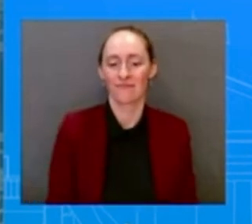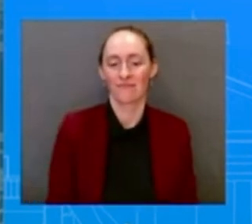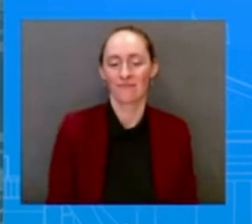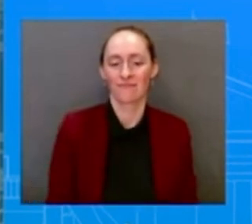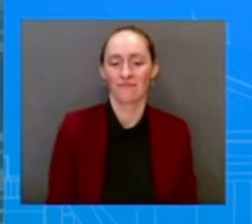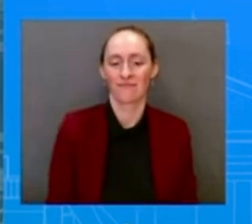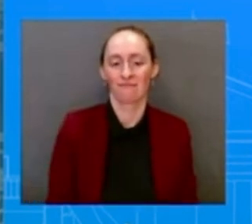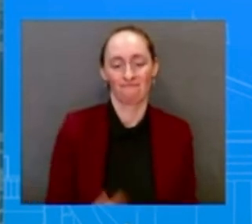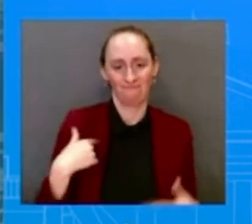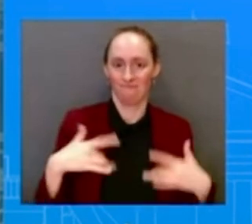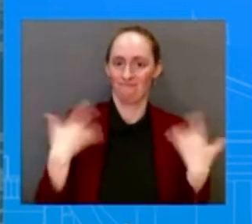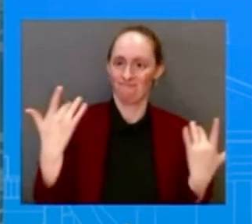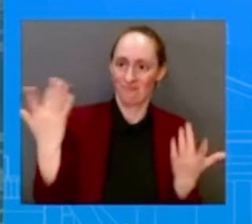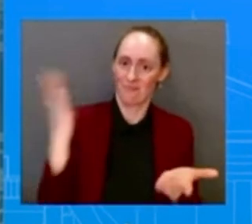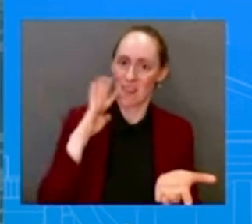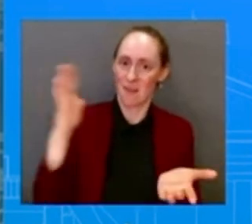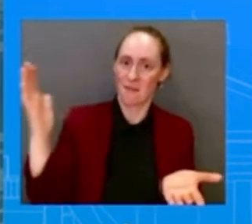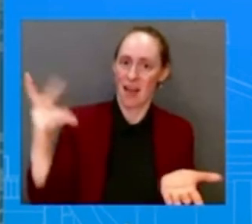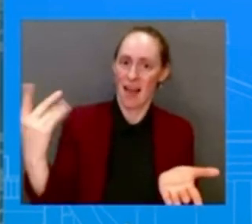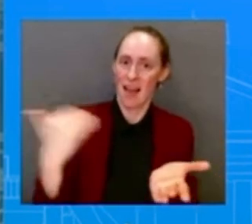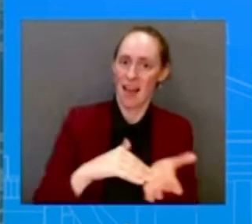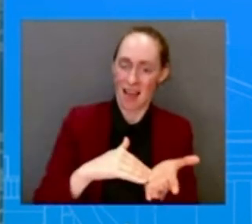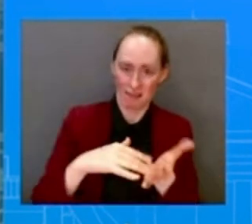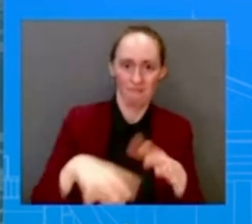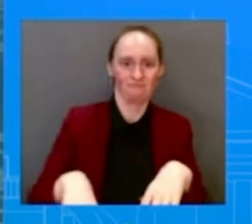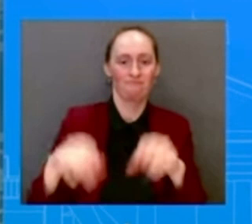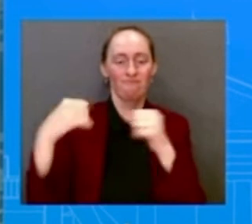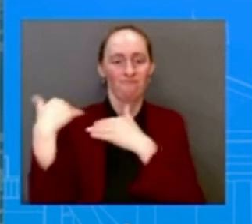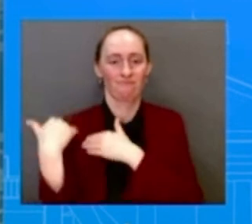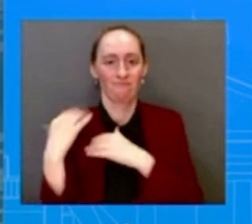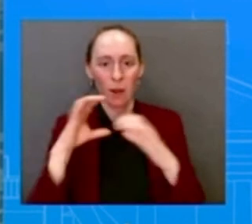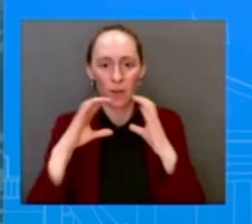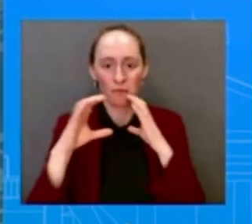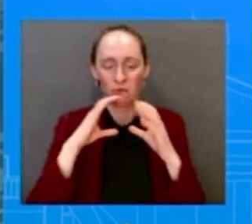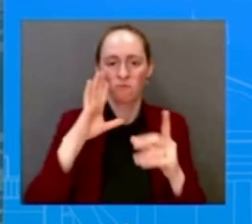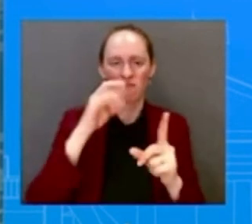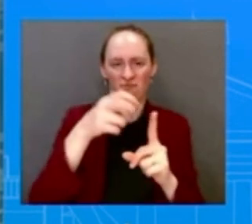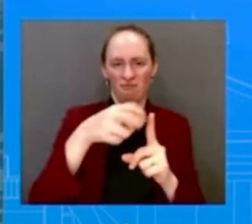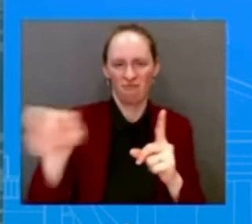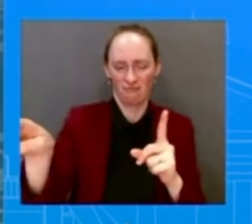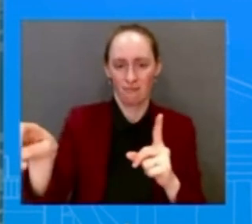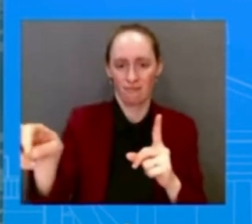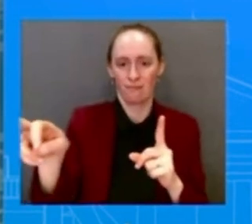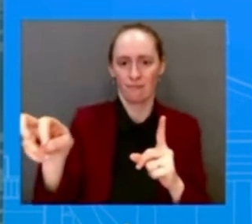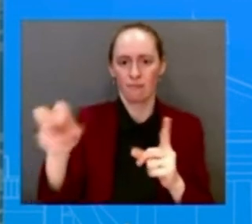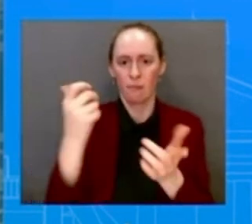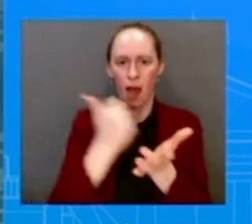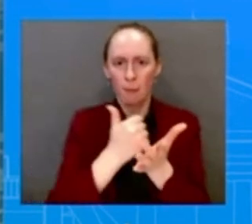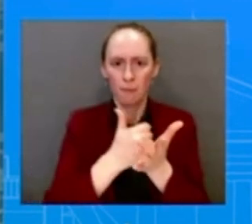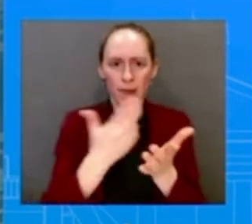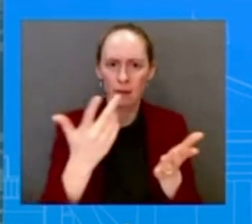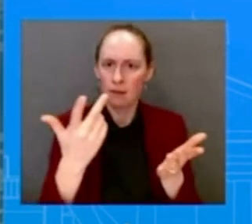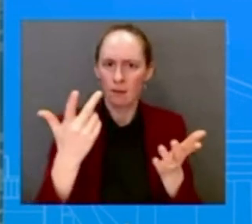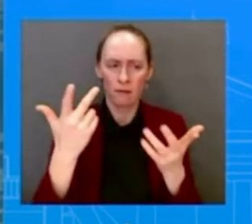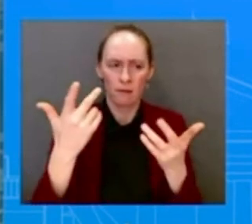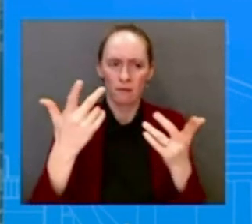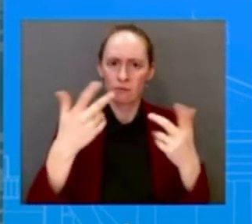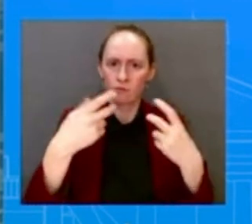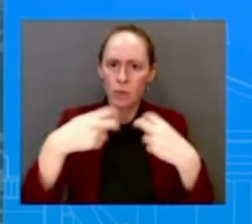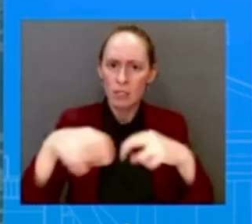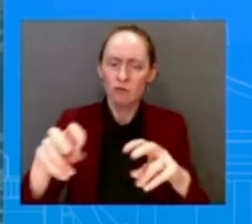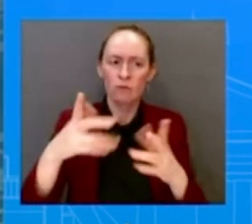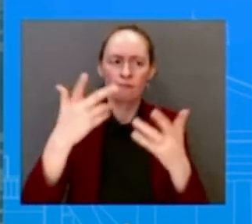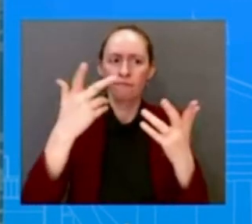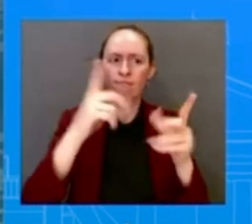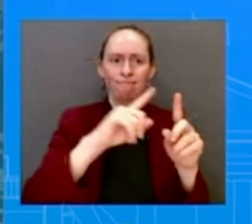communications for nominations during the transition, helping advance the case for the most diverse cabinet in history and for a host of groundbreaking